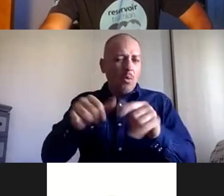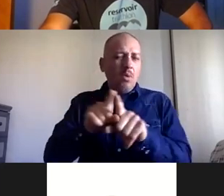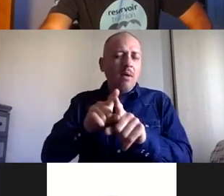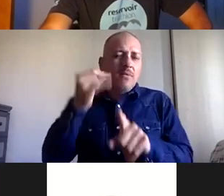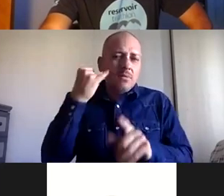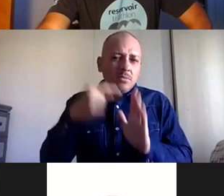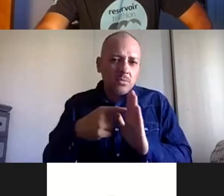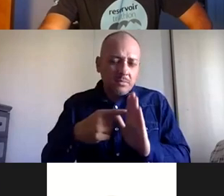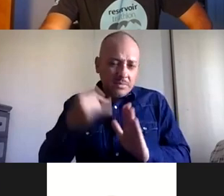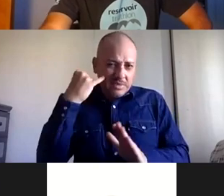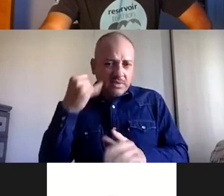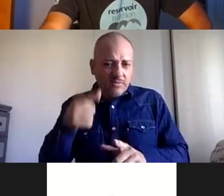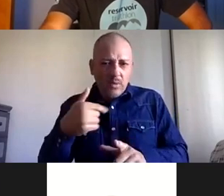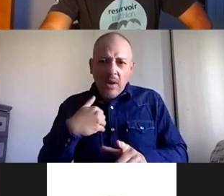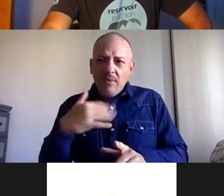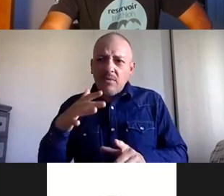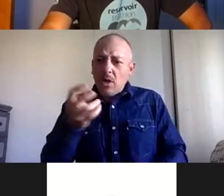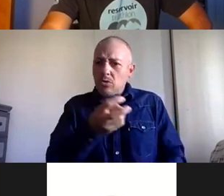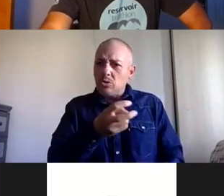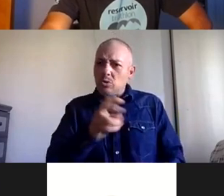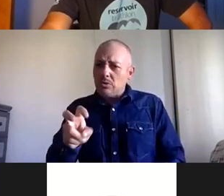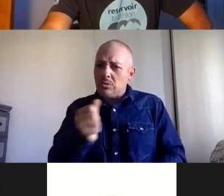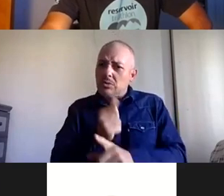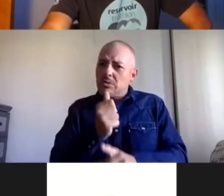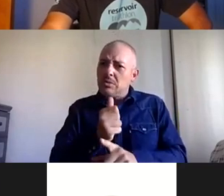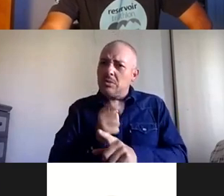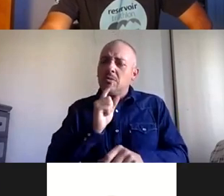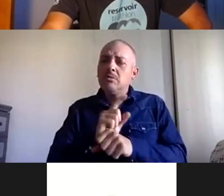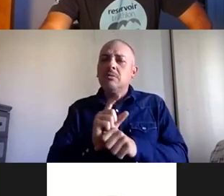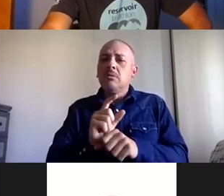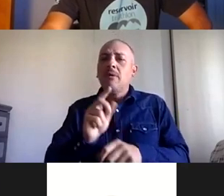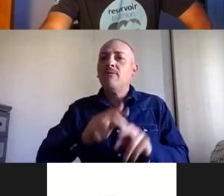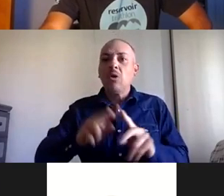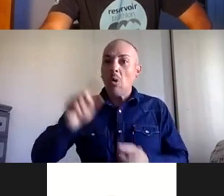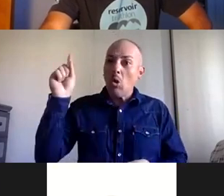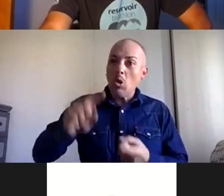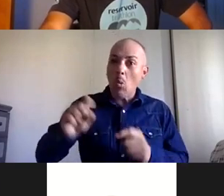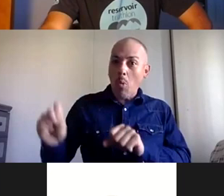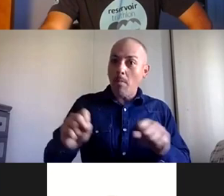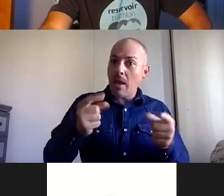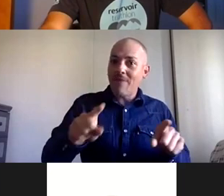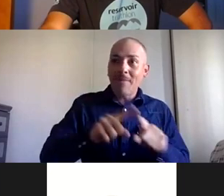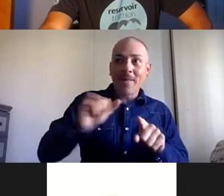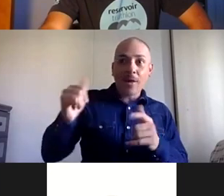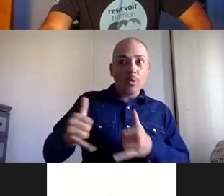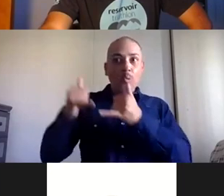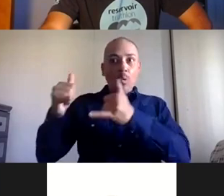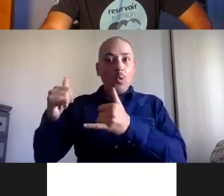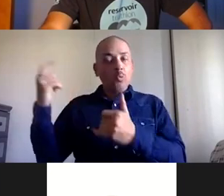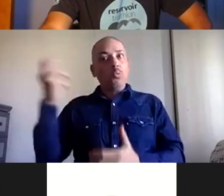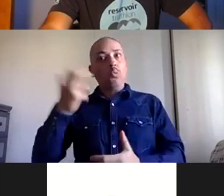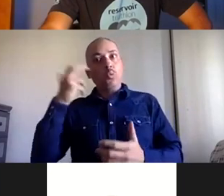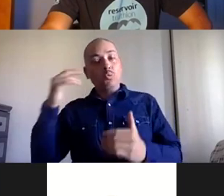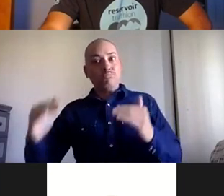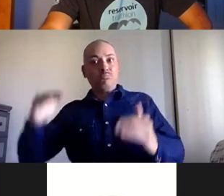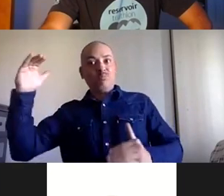example, if you have a transition that has a very low probability of occurring, but the reward is significantly higher